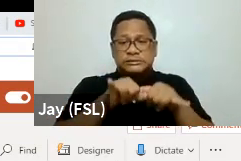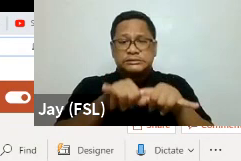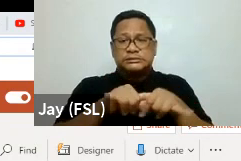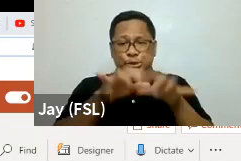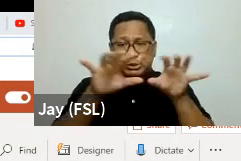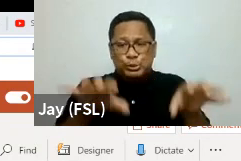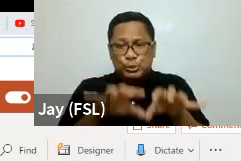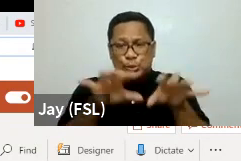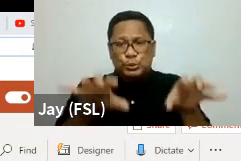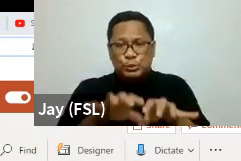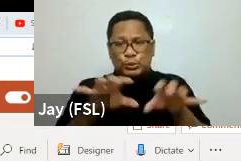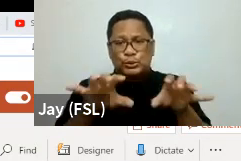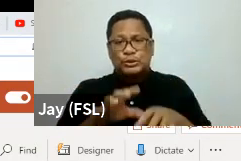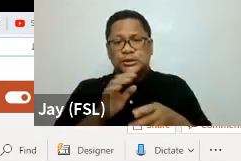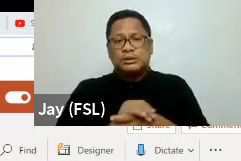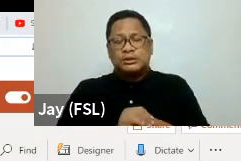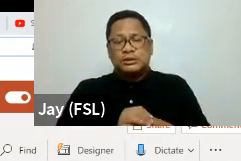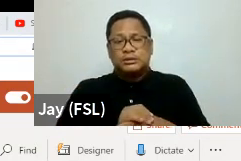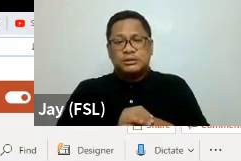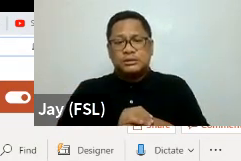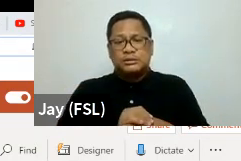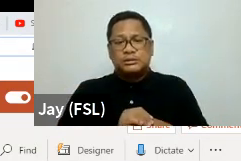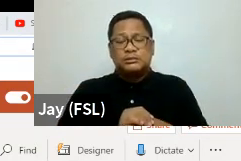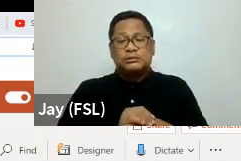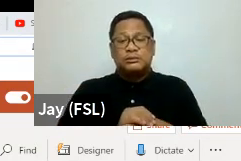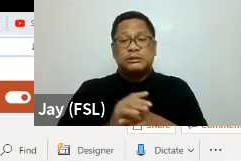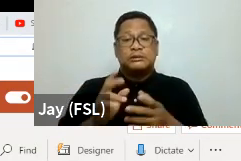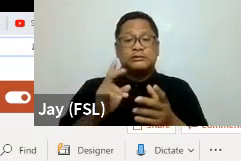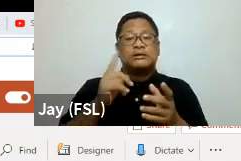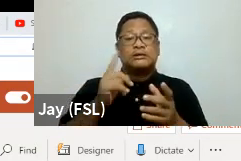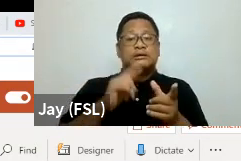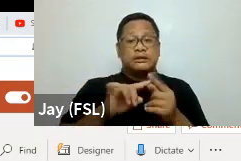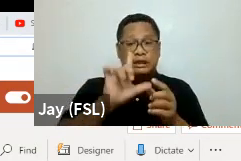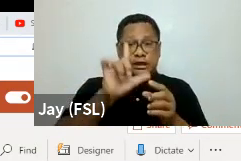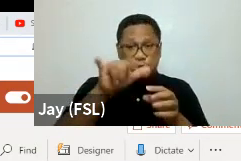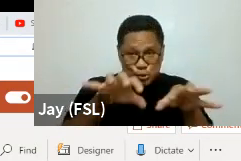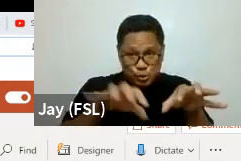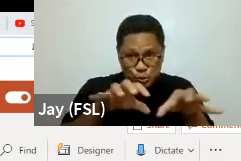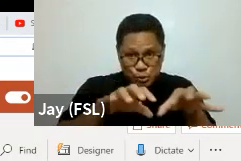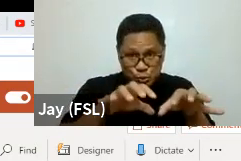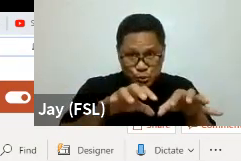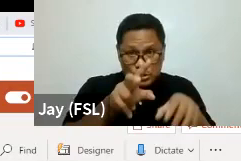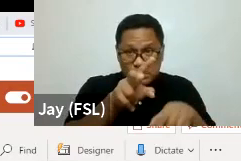job while starting something of my own.